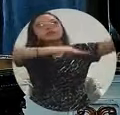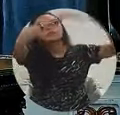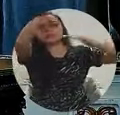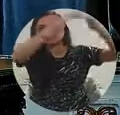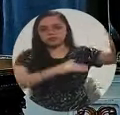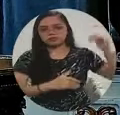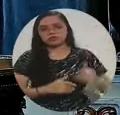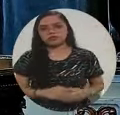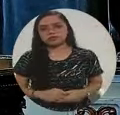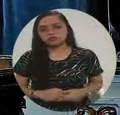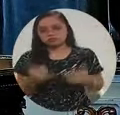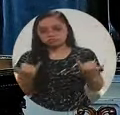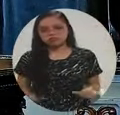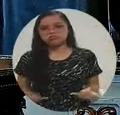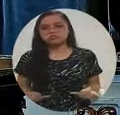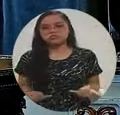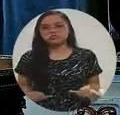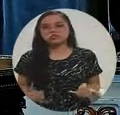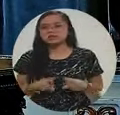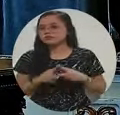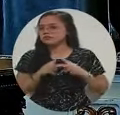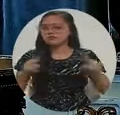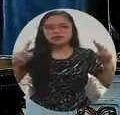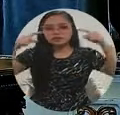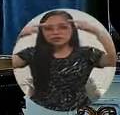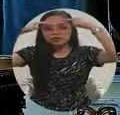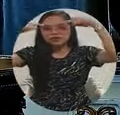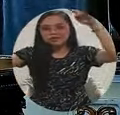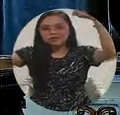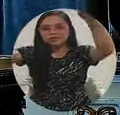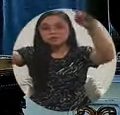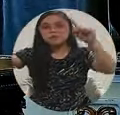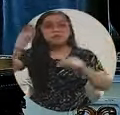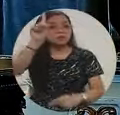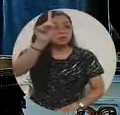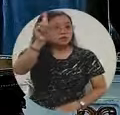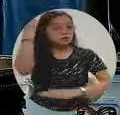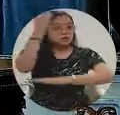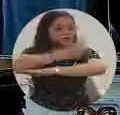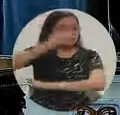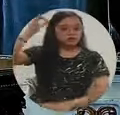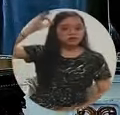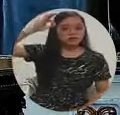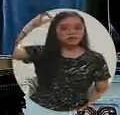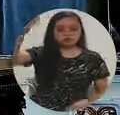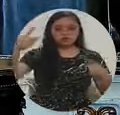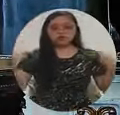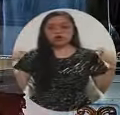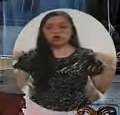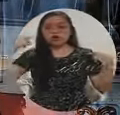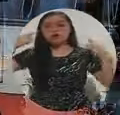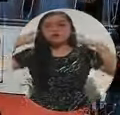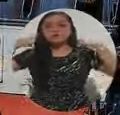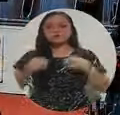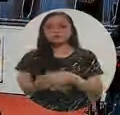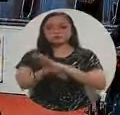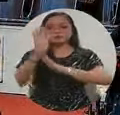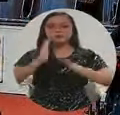Now, they are now so successful that one day there was a Chinese